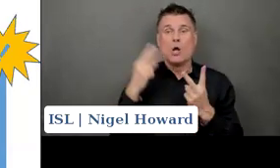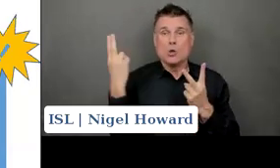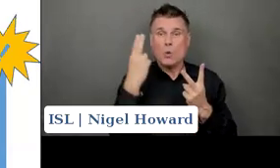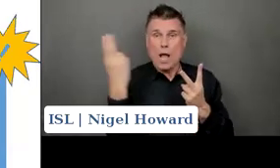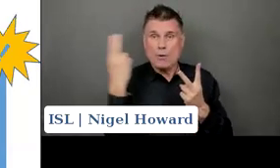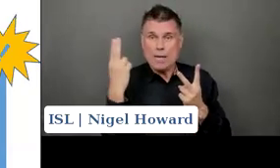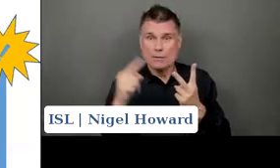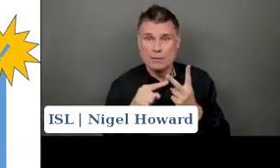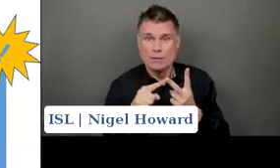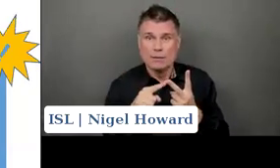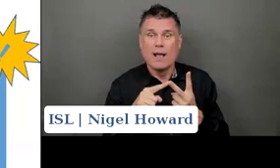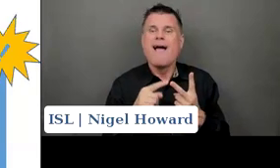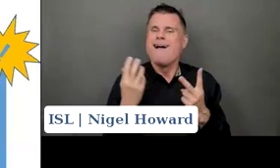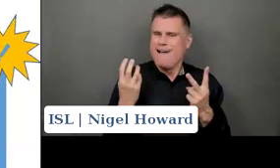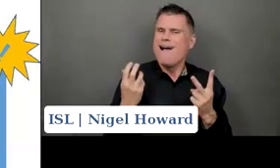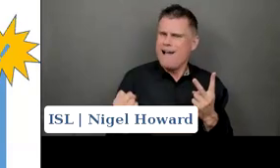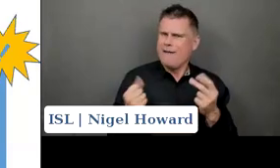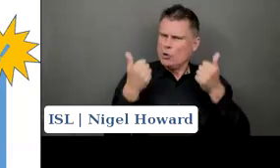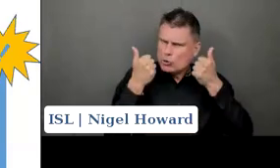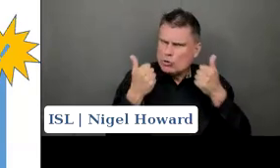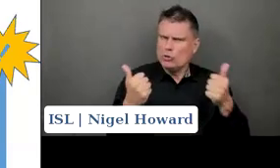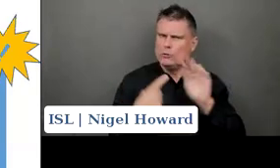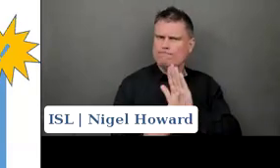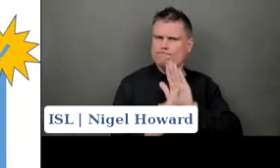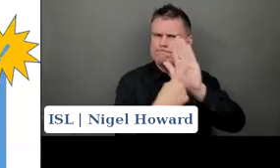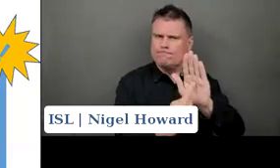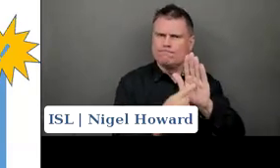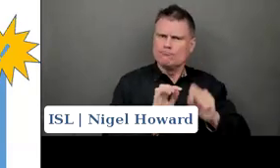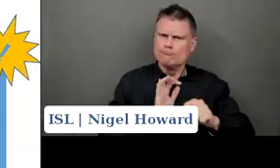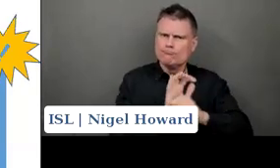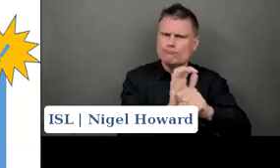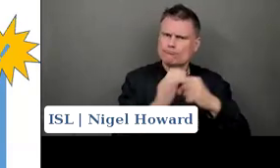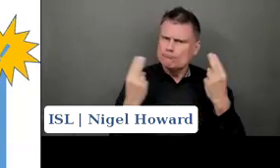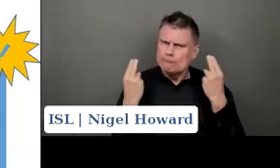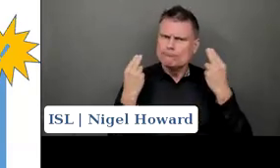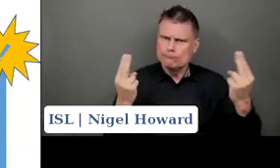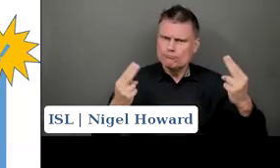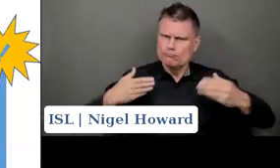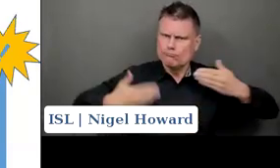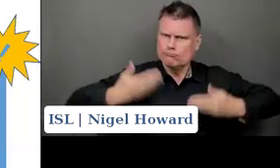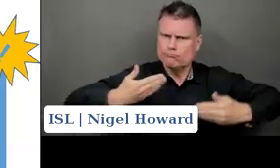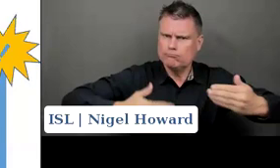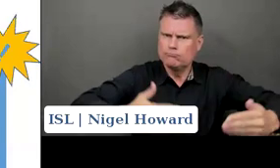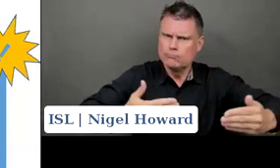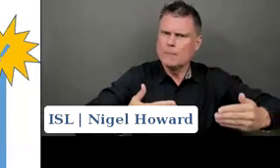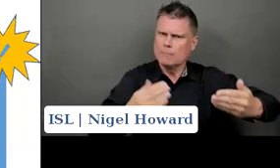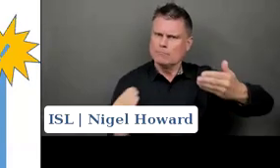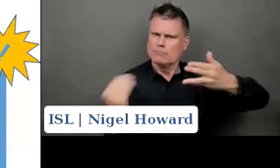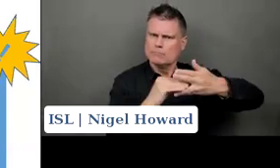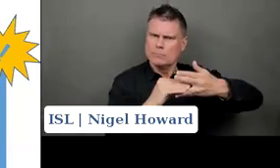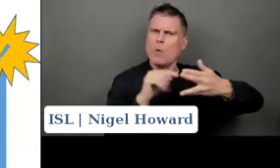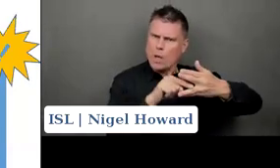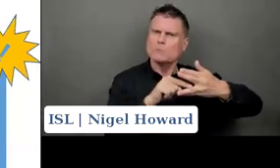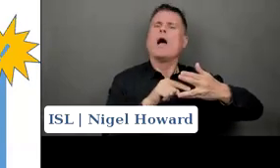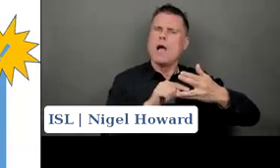the region of spearheading the system and sort of making it into an actual system, right? But there's also other countries such